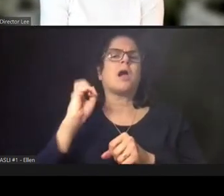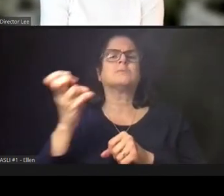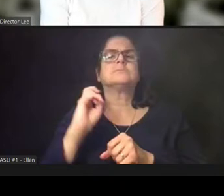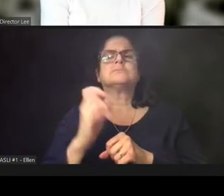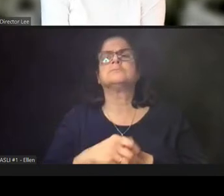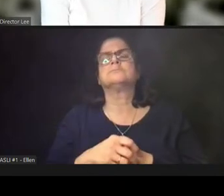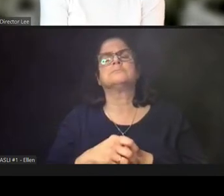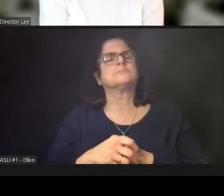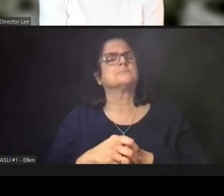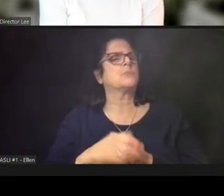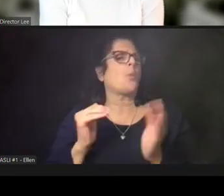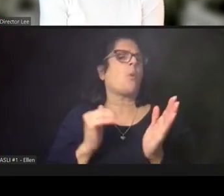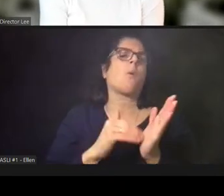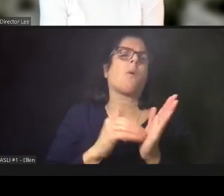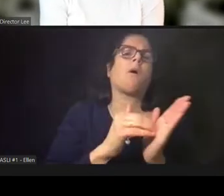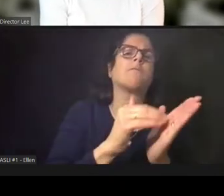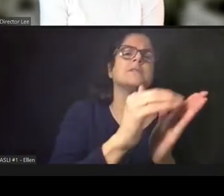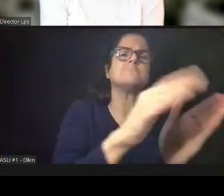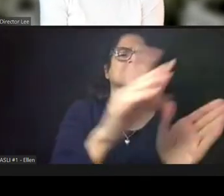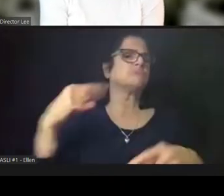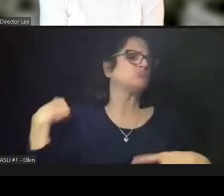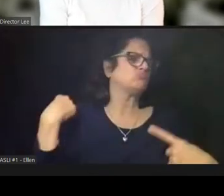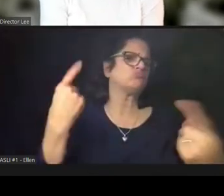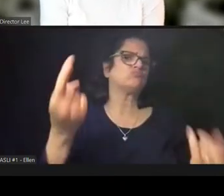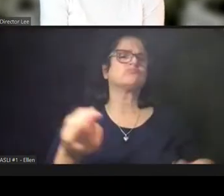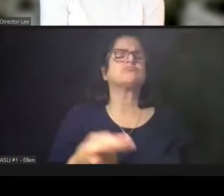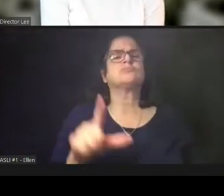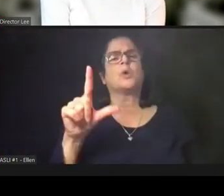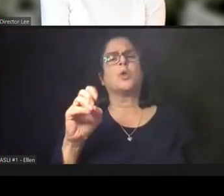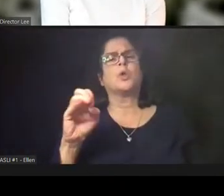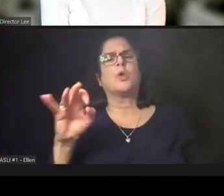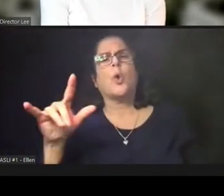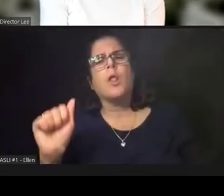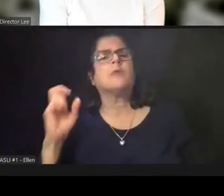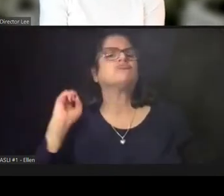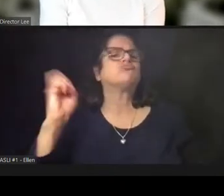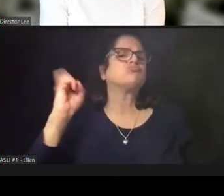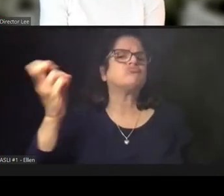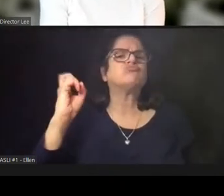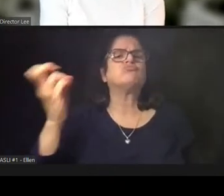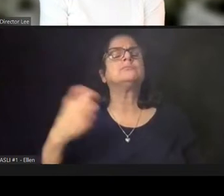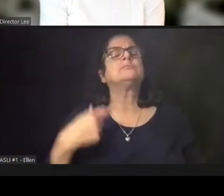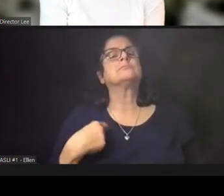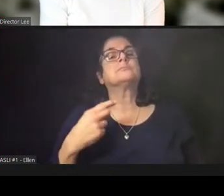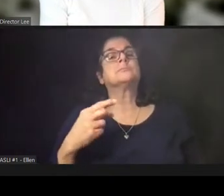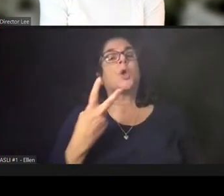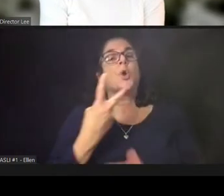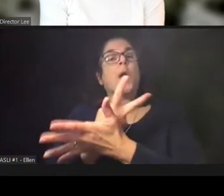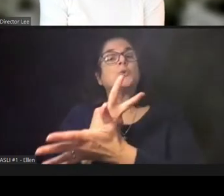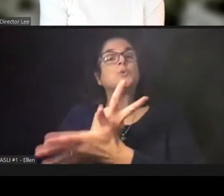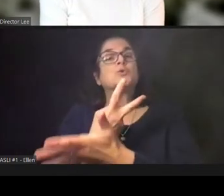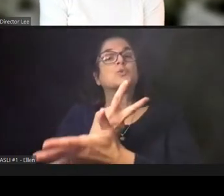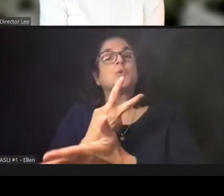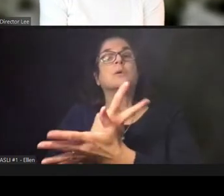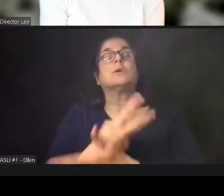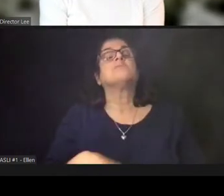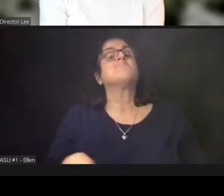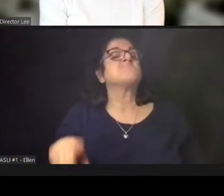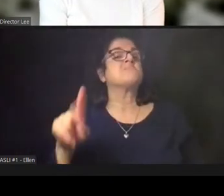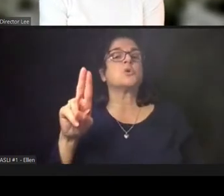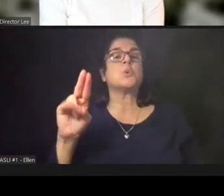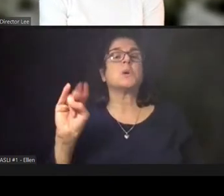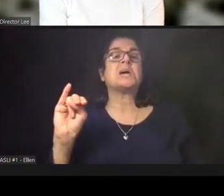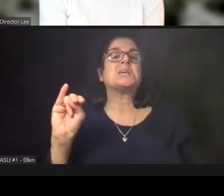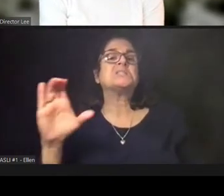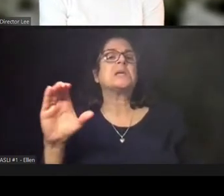here. I took it at Loyola. Then when I was in graduate school at UIC, I lived in Logan Square and took the Blue